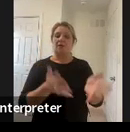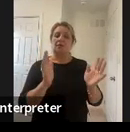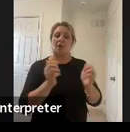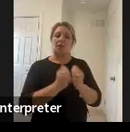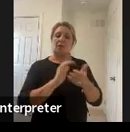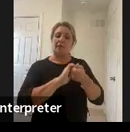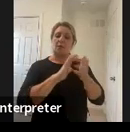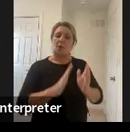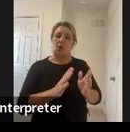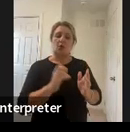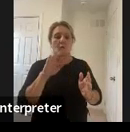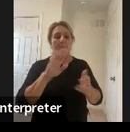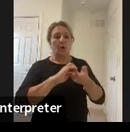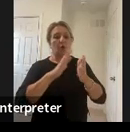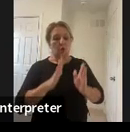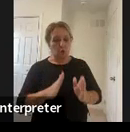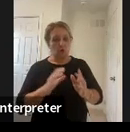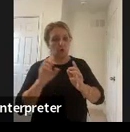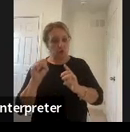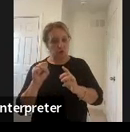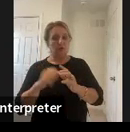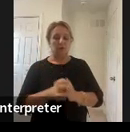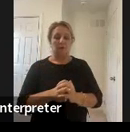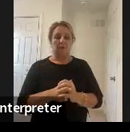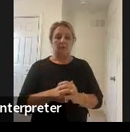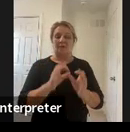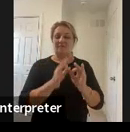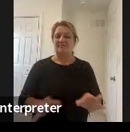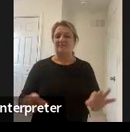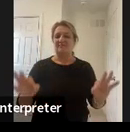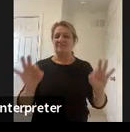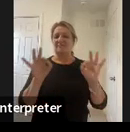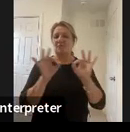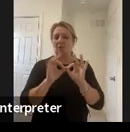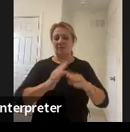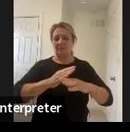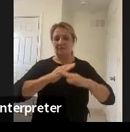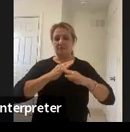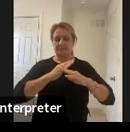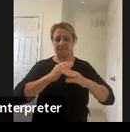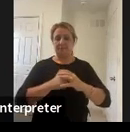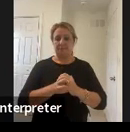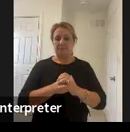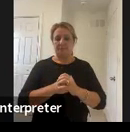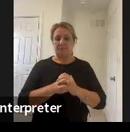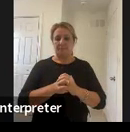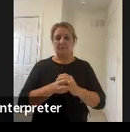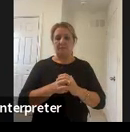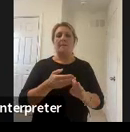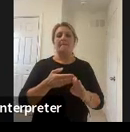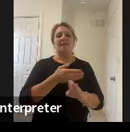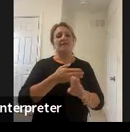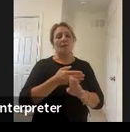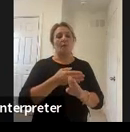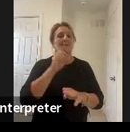or partners. And this is one of the most important steps in prevention. Prior to sexual or